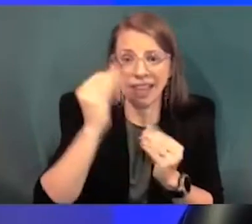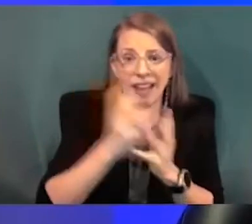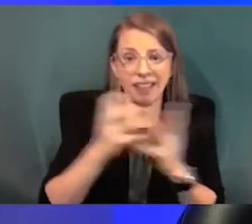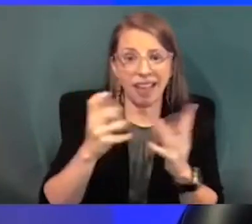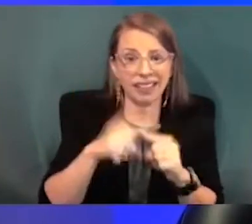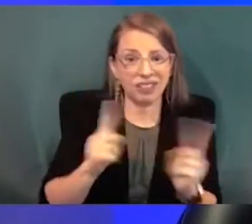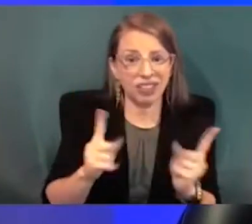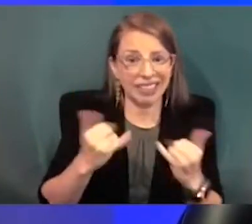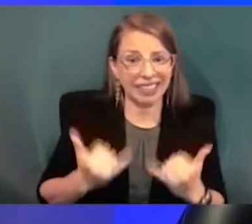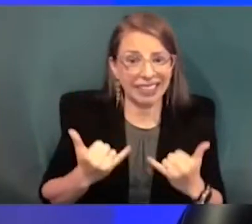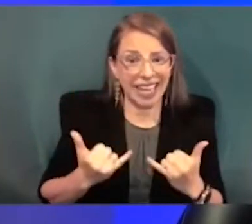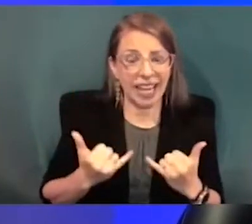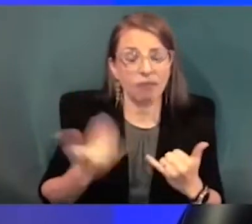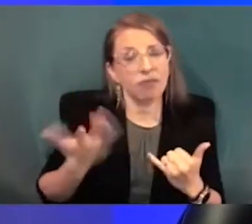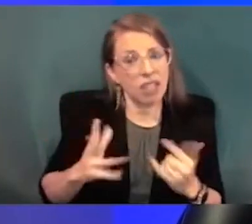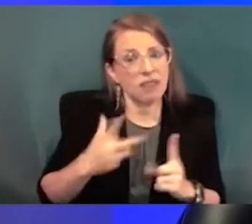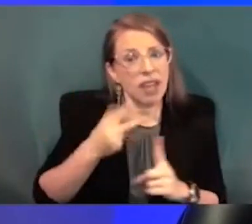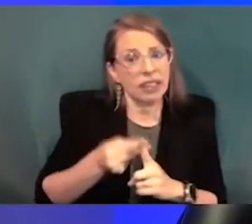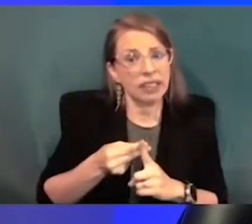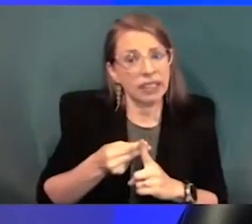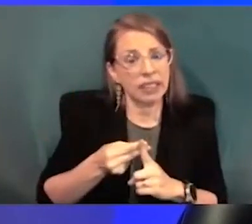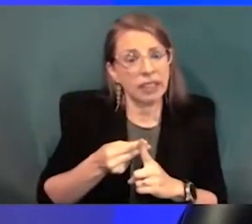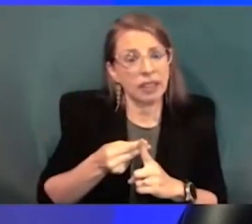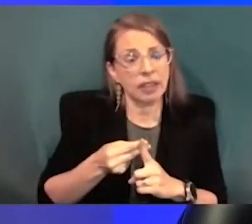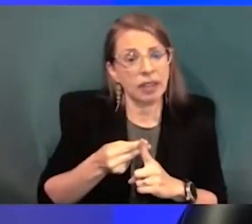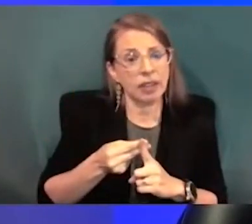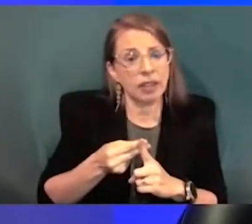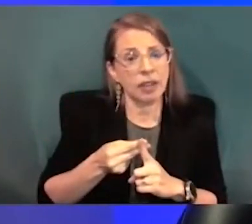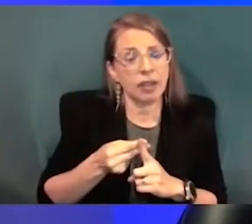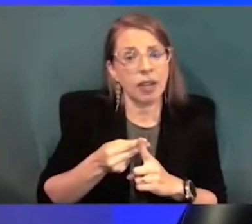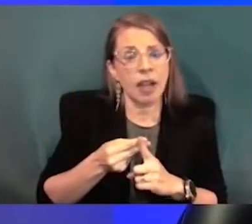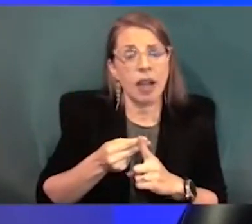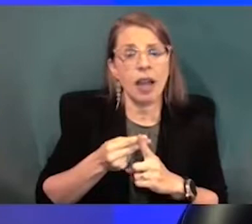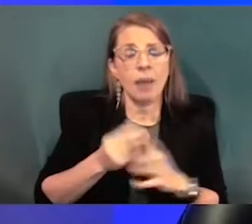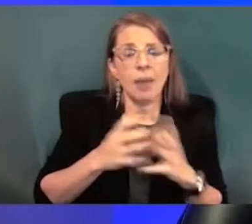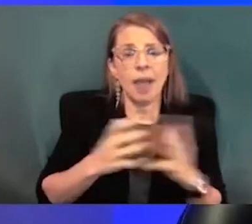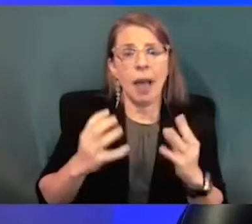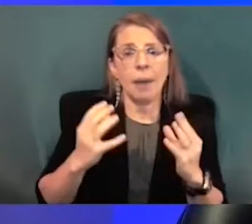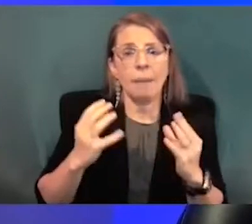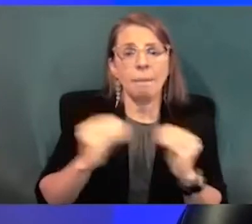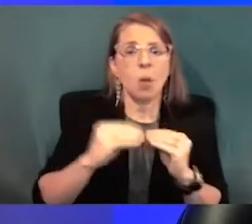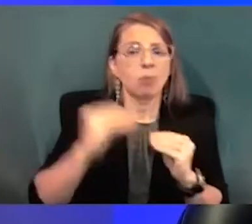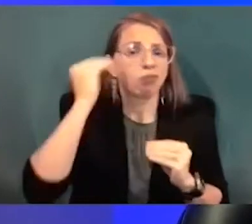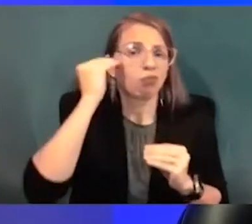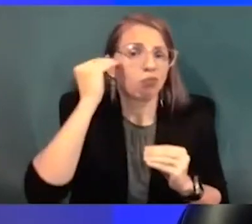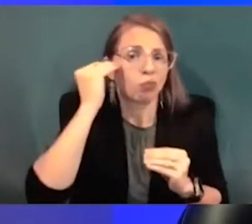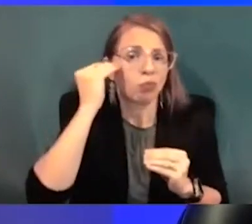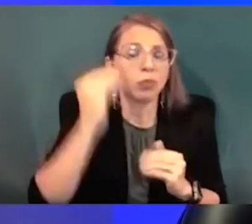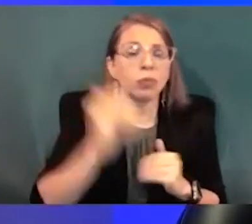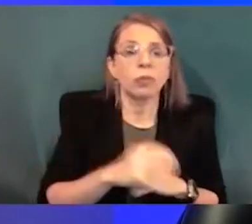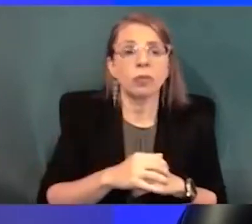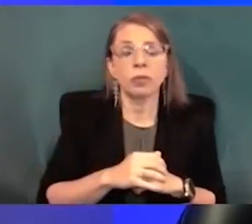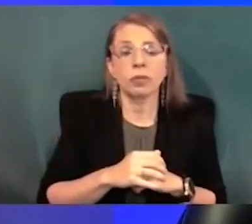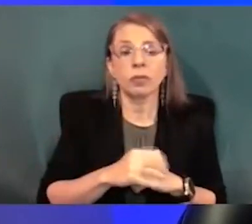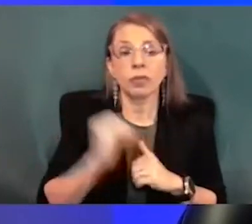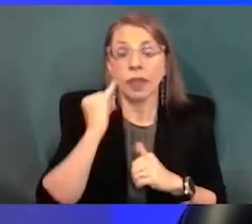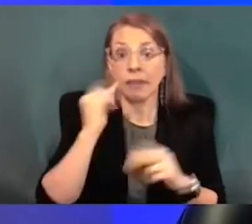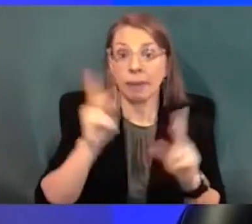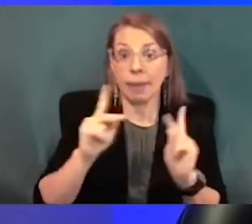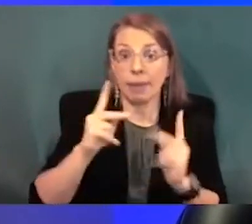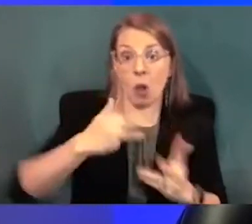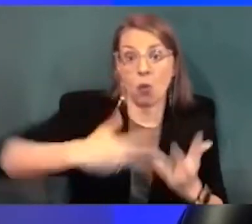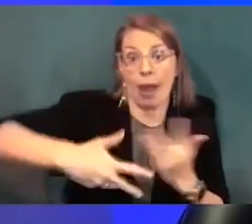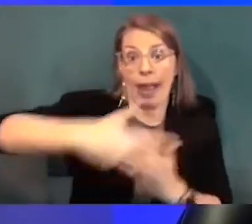being vaccinated, much more mindful of, if people are around, where